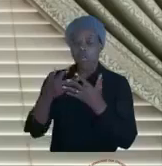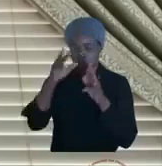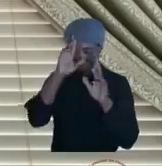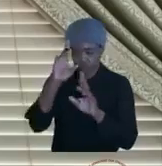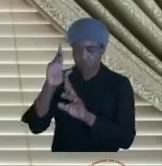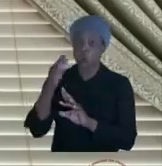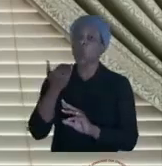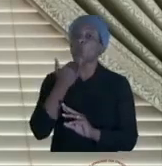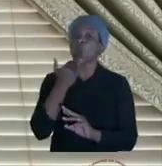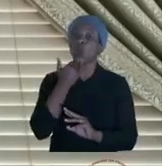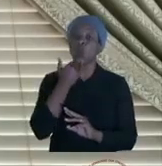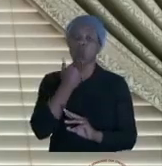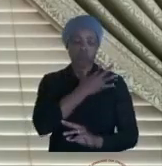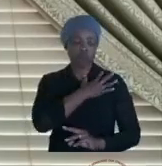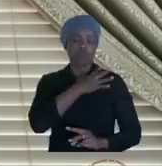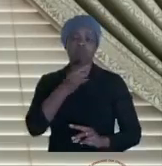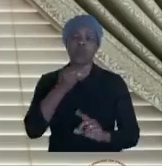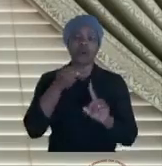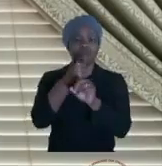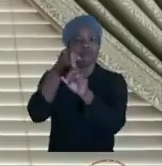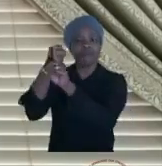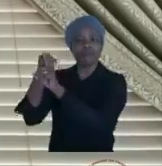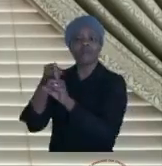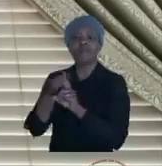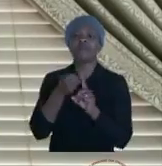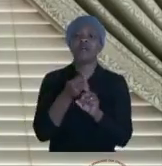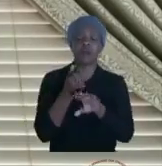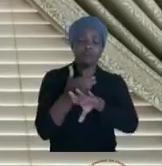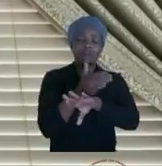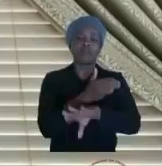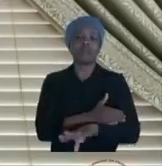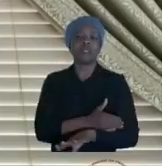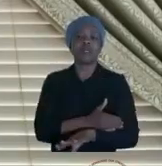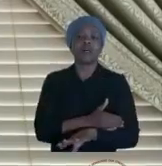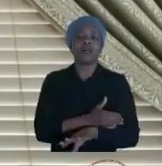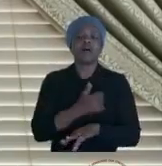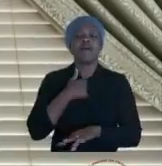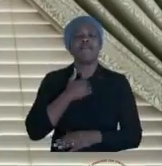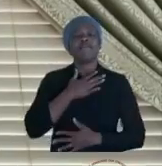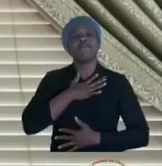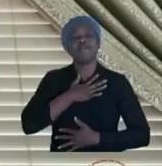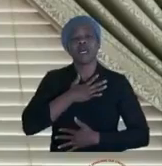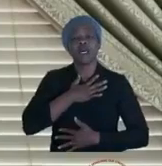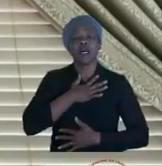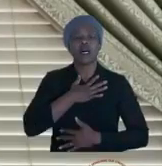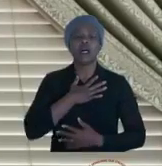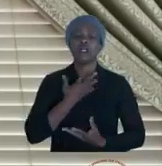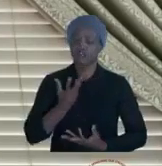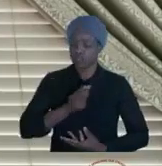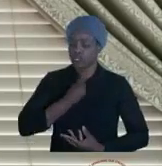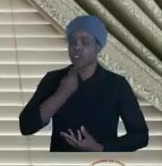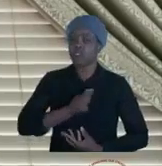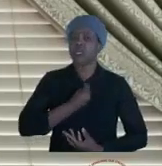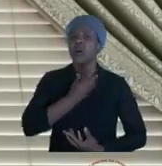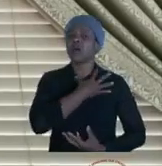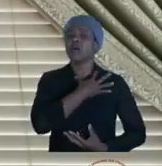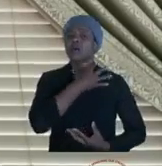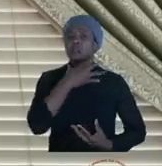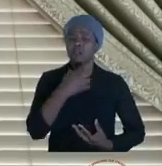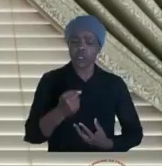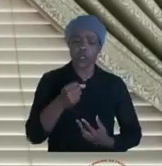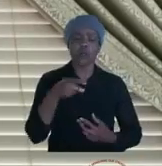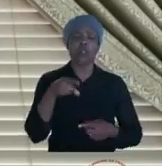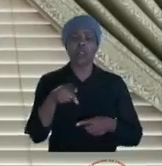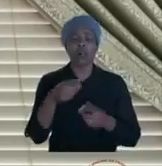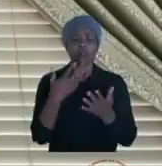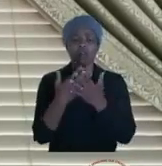freedom fighters. As I speak right now, my mind is filled with heroic acts of our young heroes and heroines who fought without